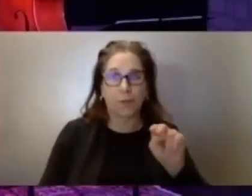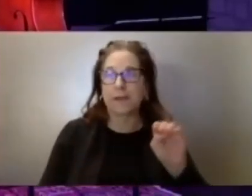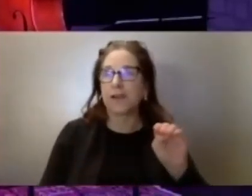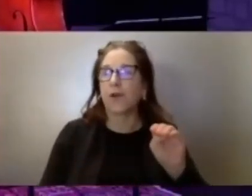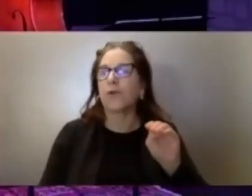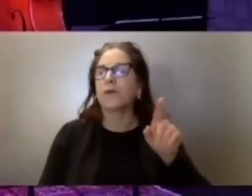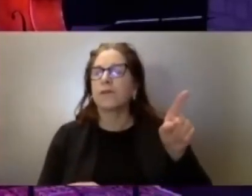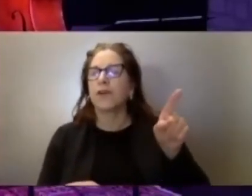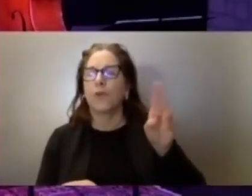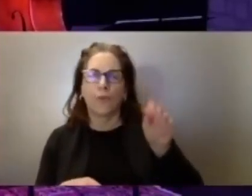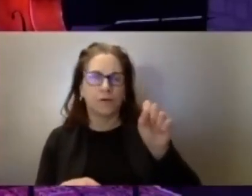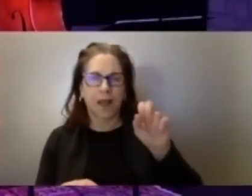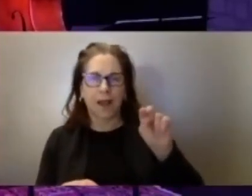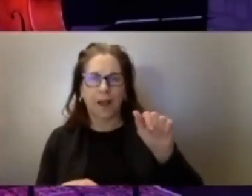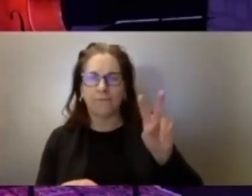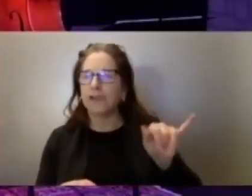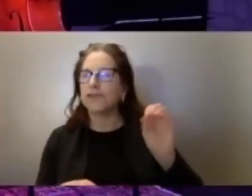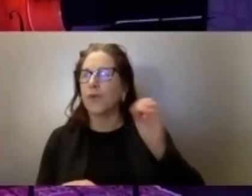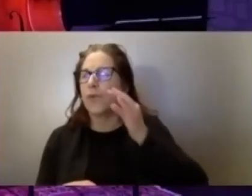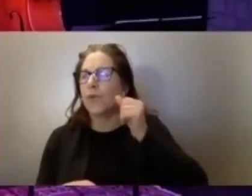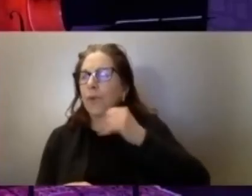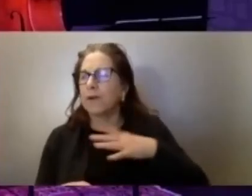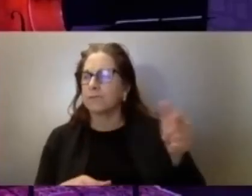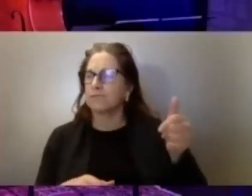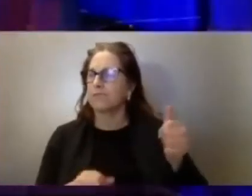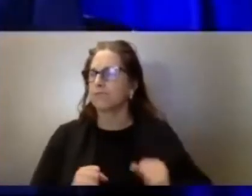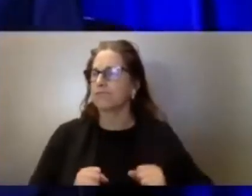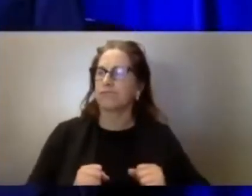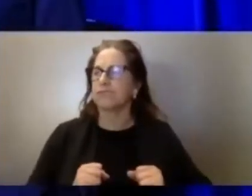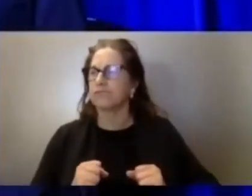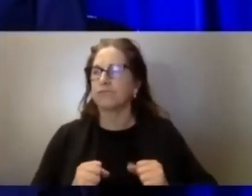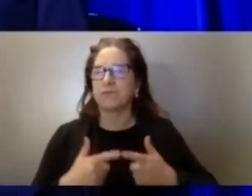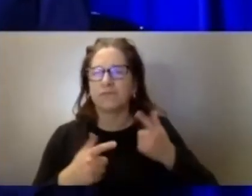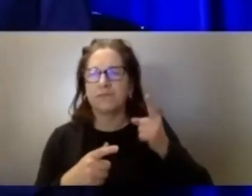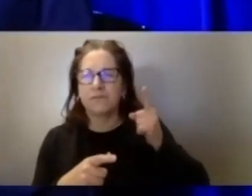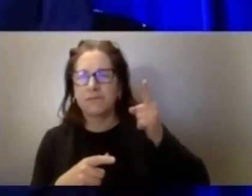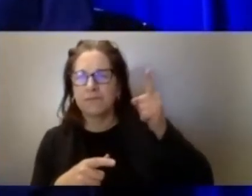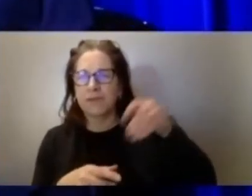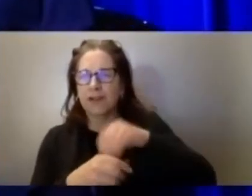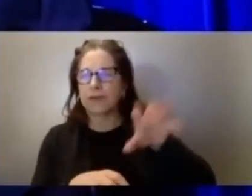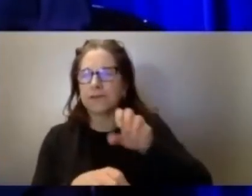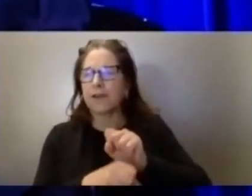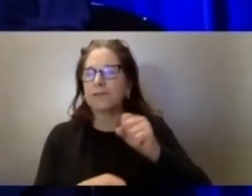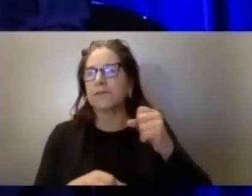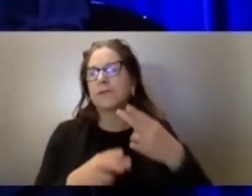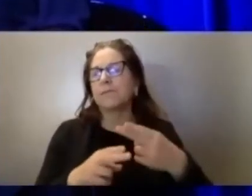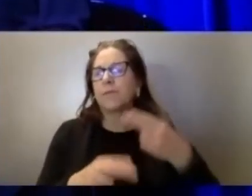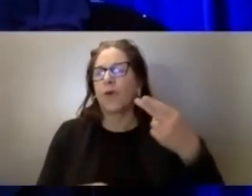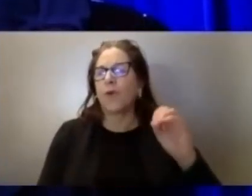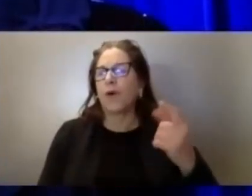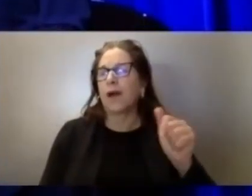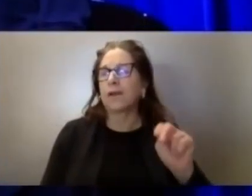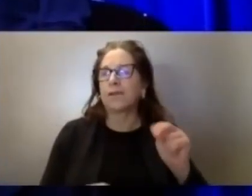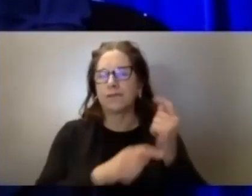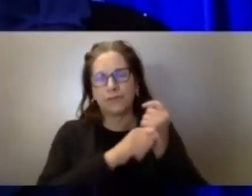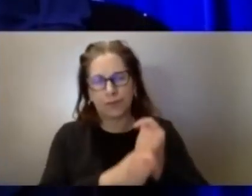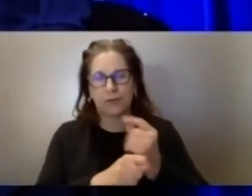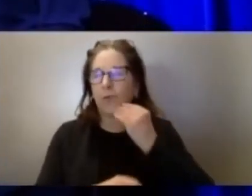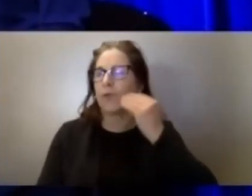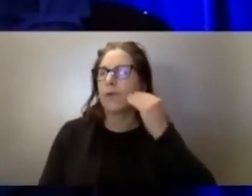New Mexico. There was a Navajo woman of a righteous nature who lived far out on the reservation in a hogan,